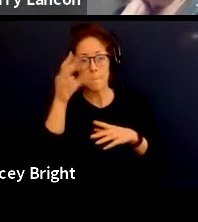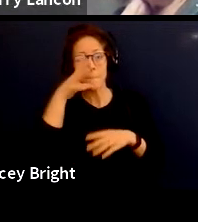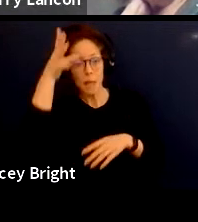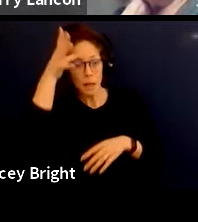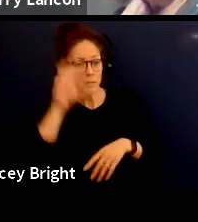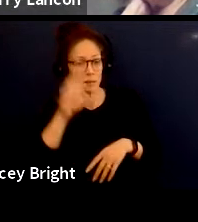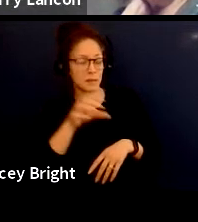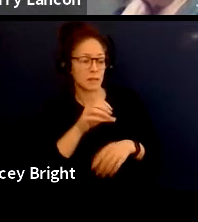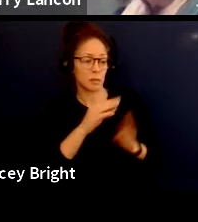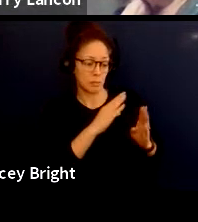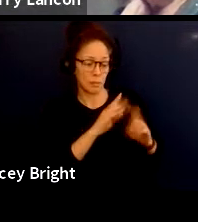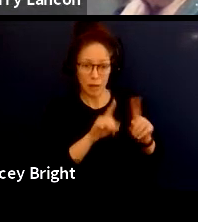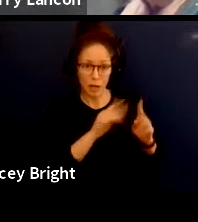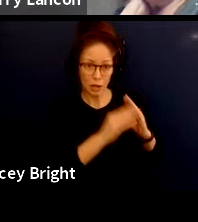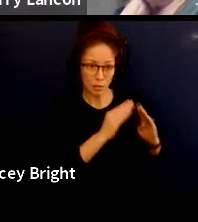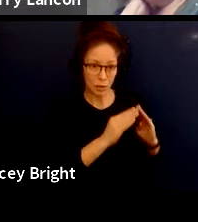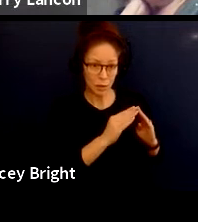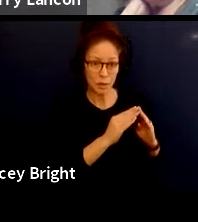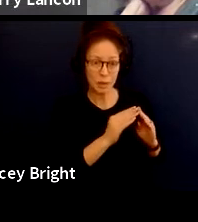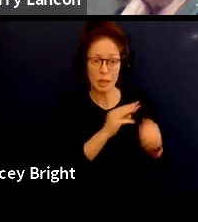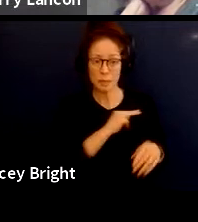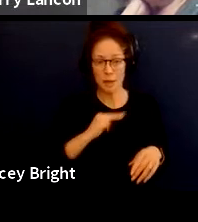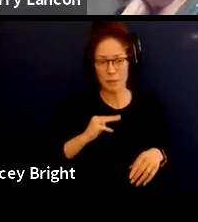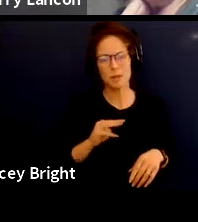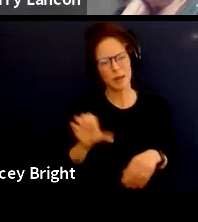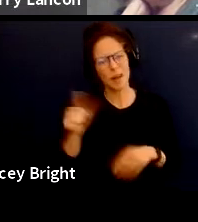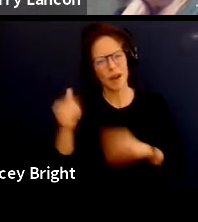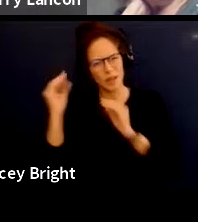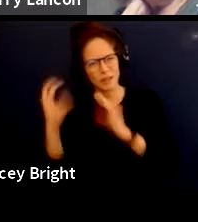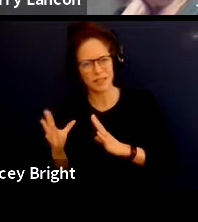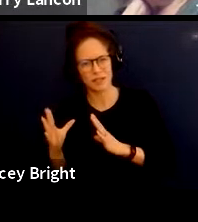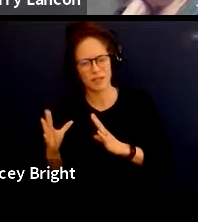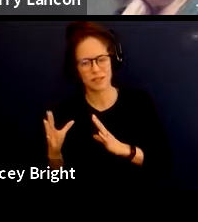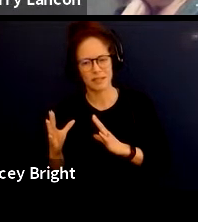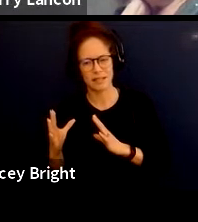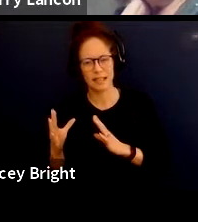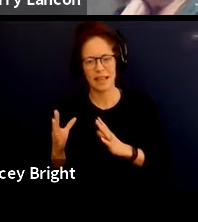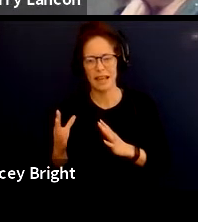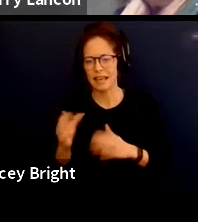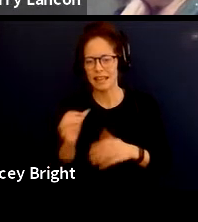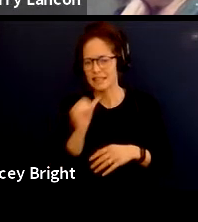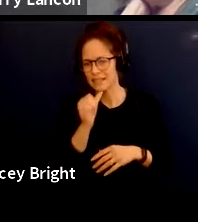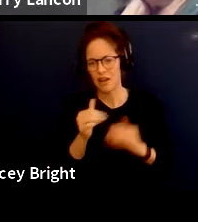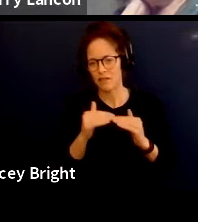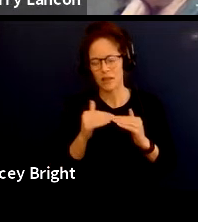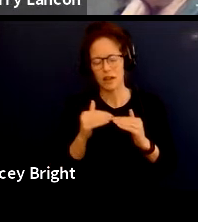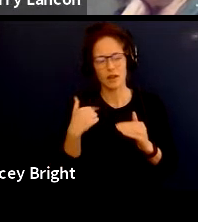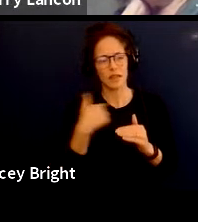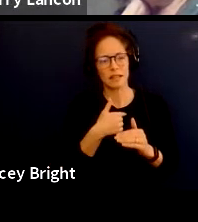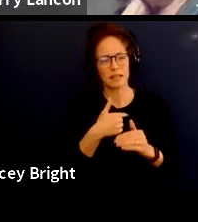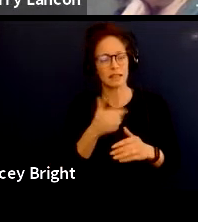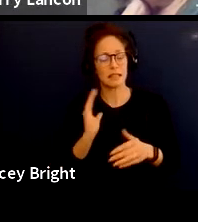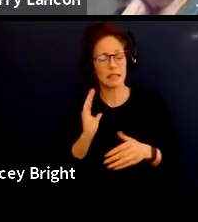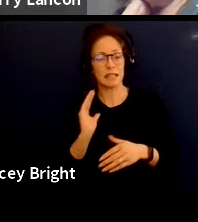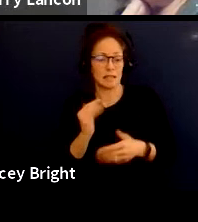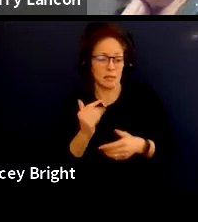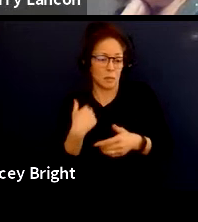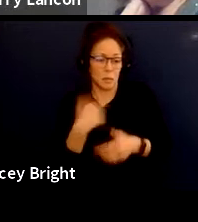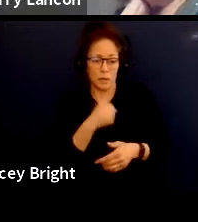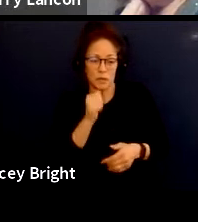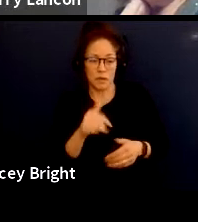other teachers. It is sad that many don't feel comfortable sharing what we are facing in our homes and personally in our